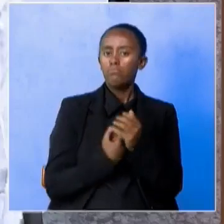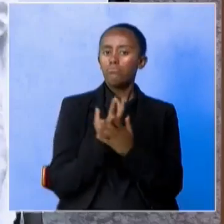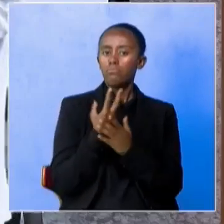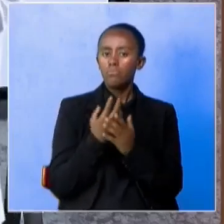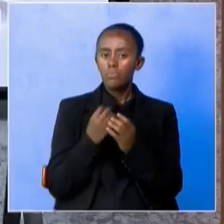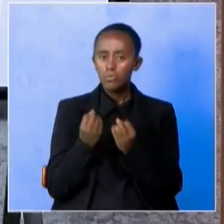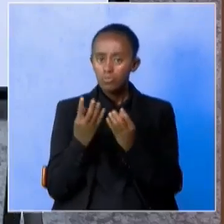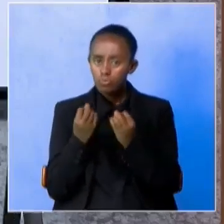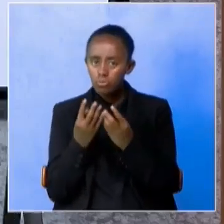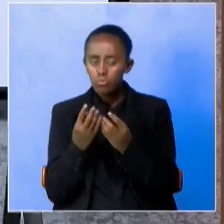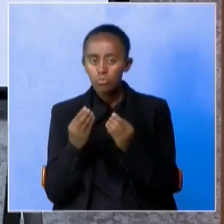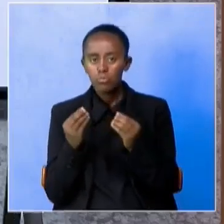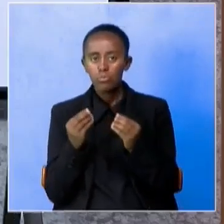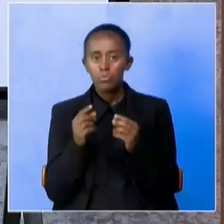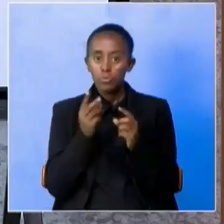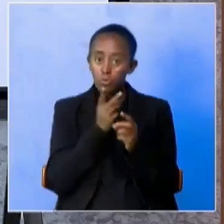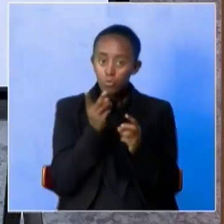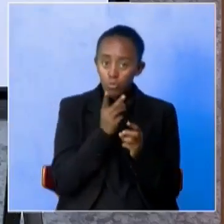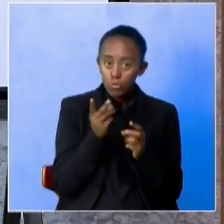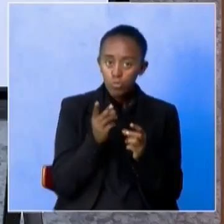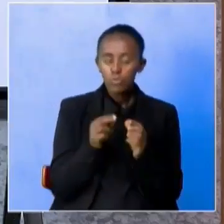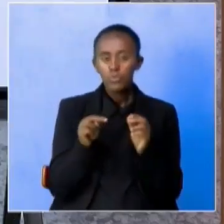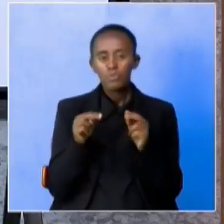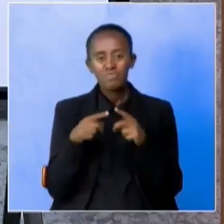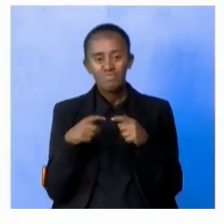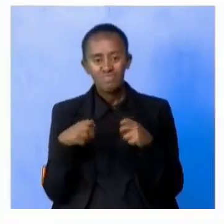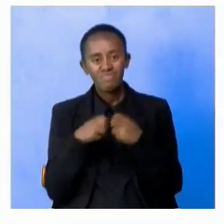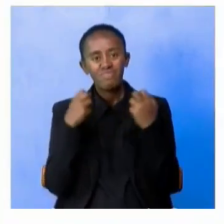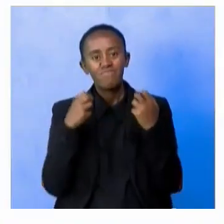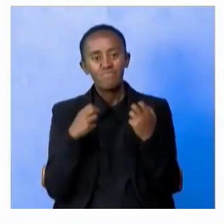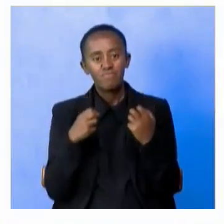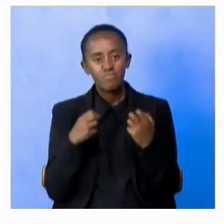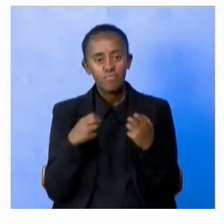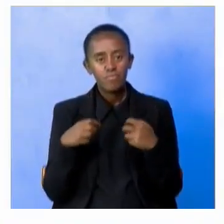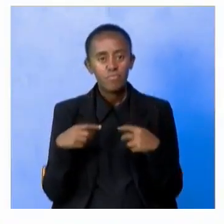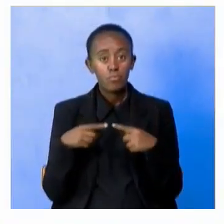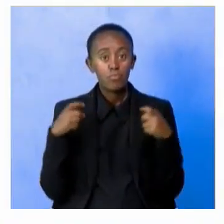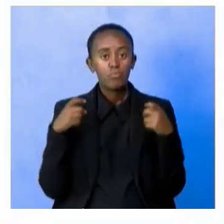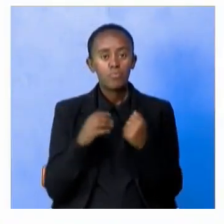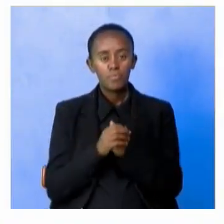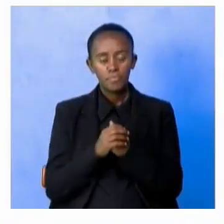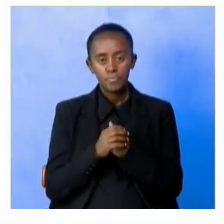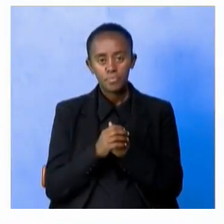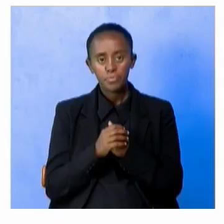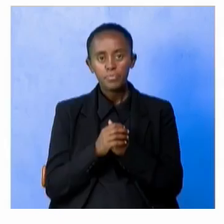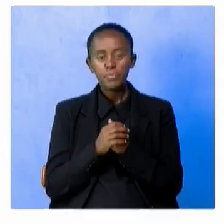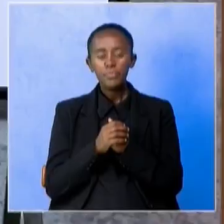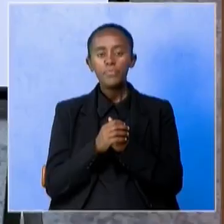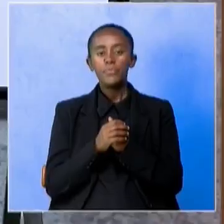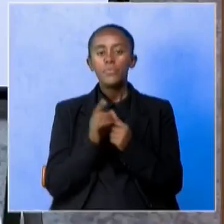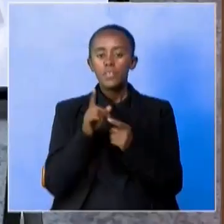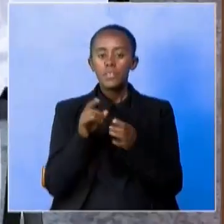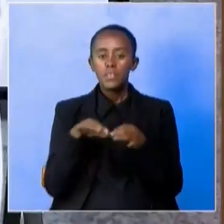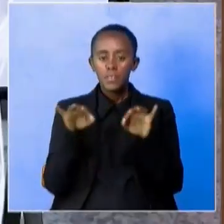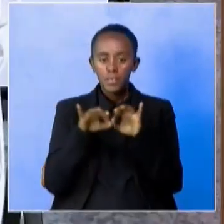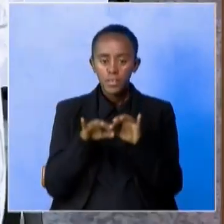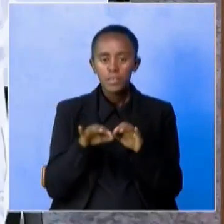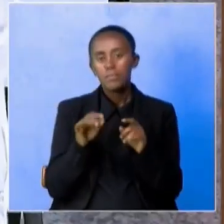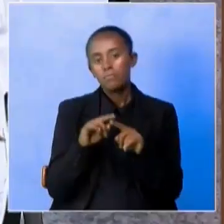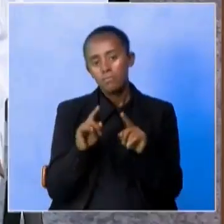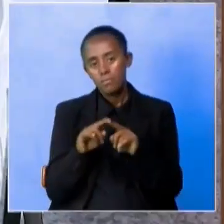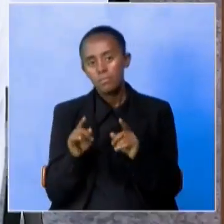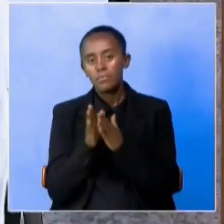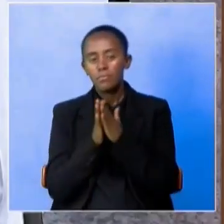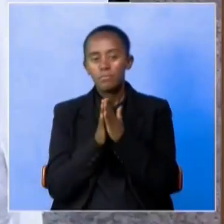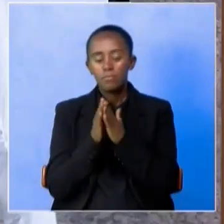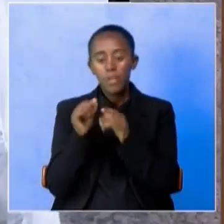focus more? So these two are negating. She is very talented, but she still needs to focus or